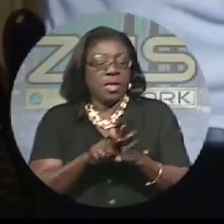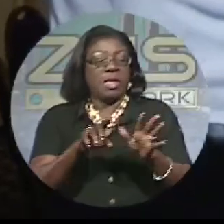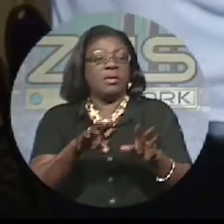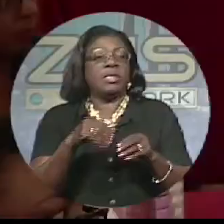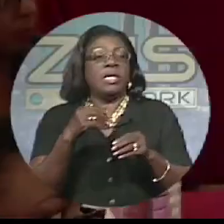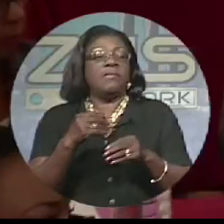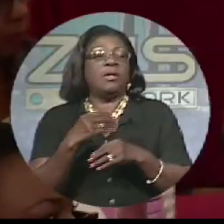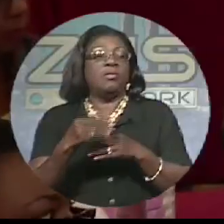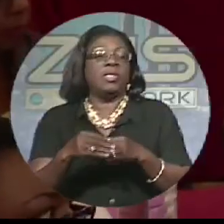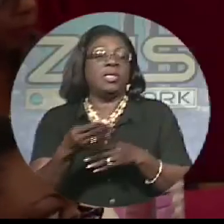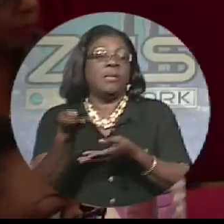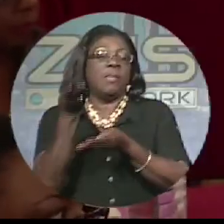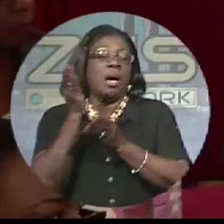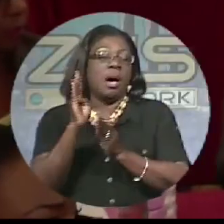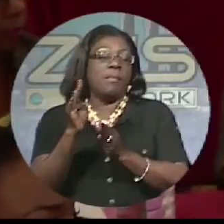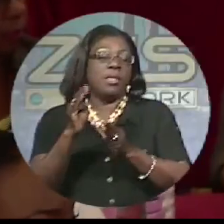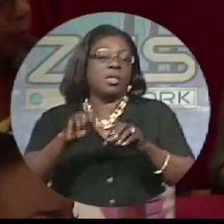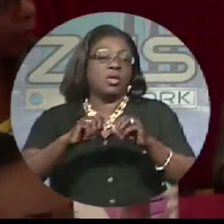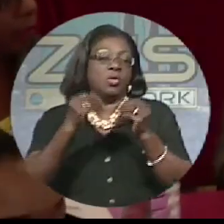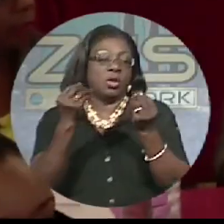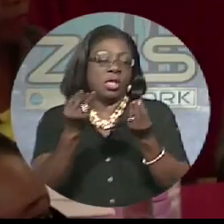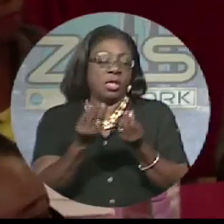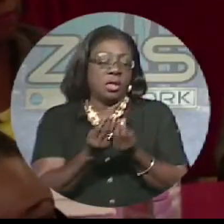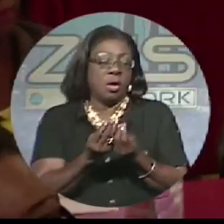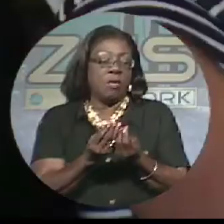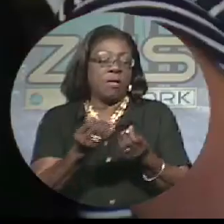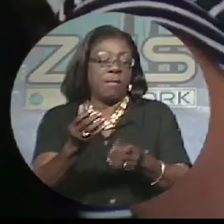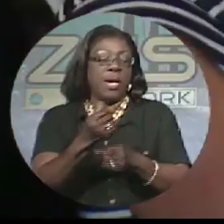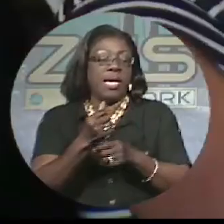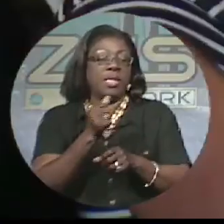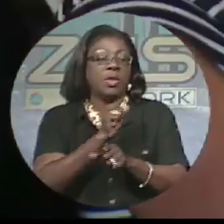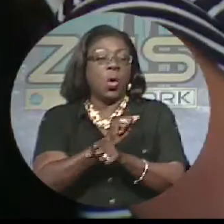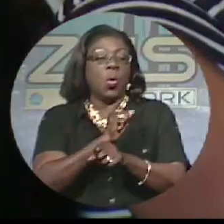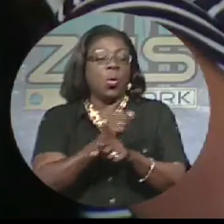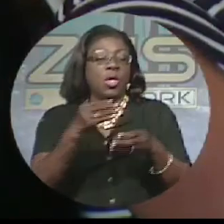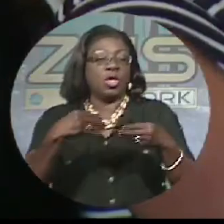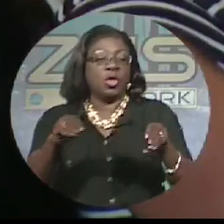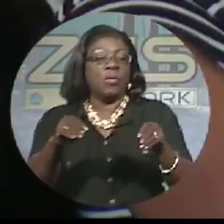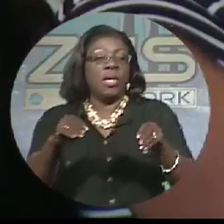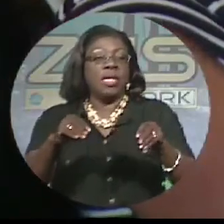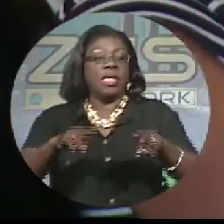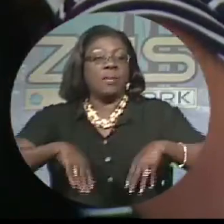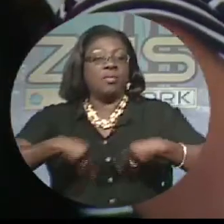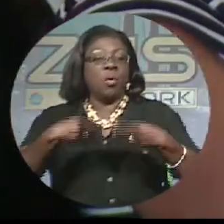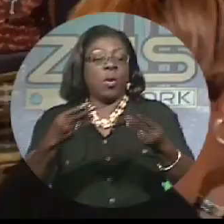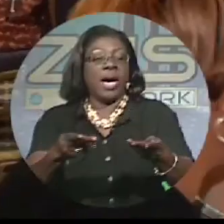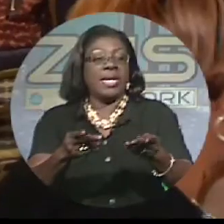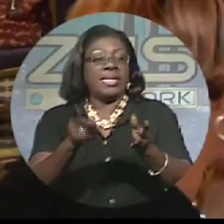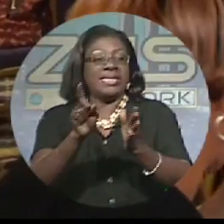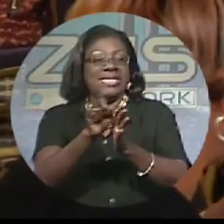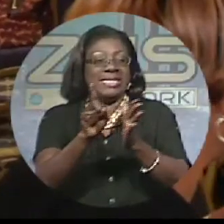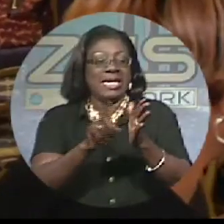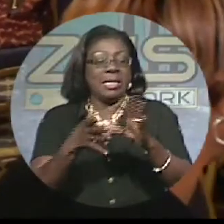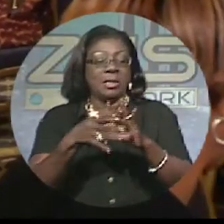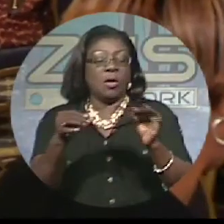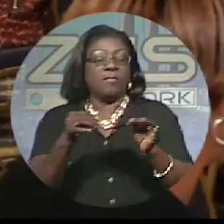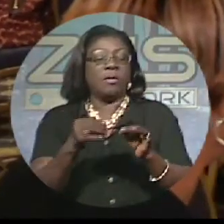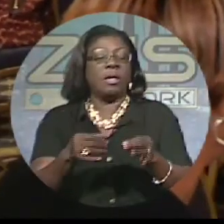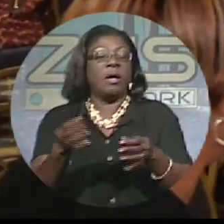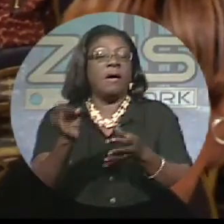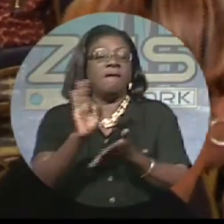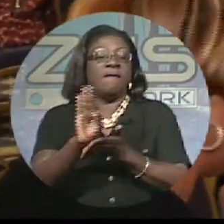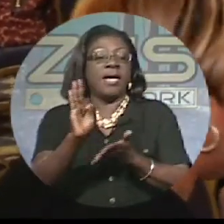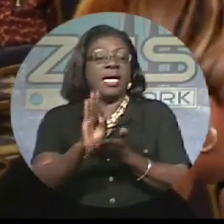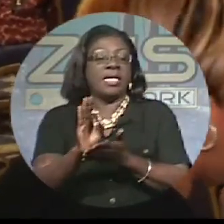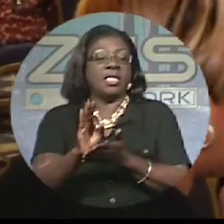recent Bahamas Association of Compliance Officers workshop, which provided detailed aspects of the financial services